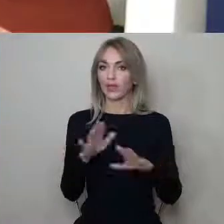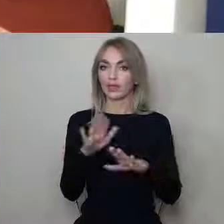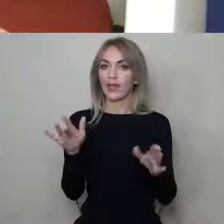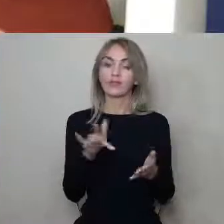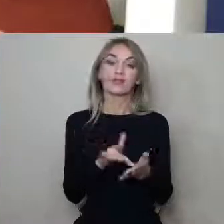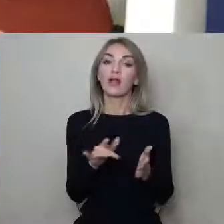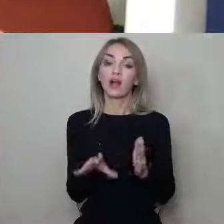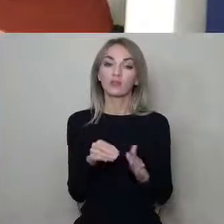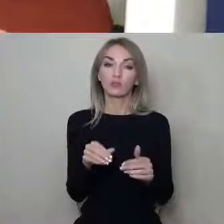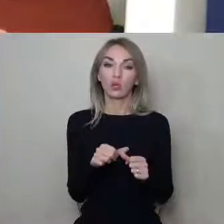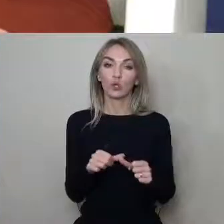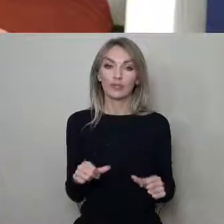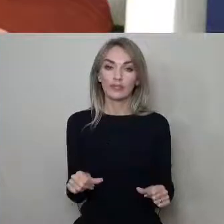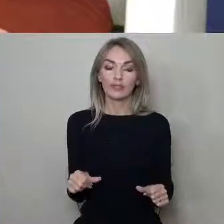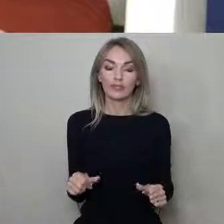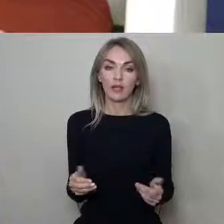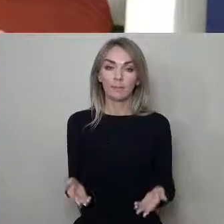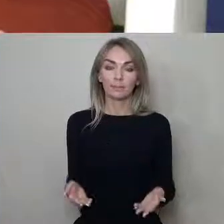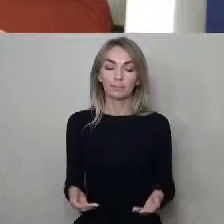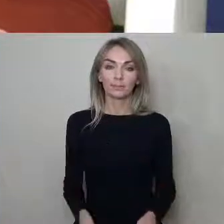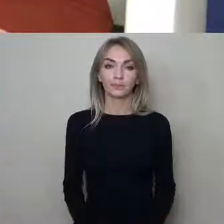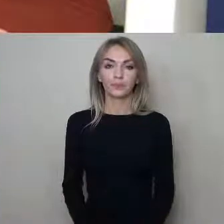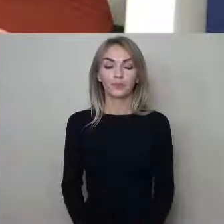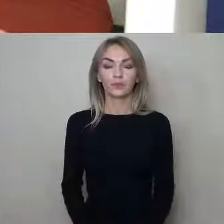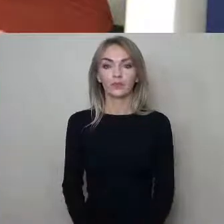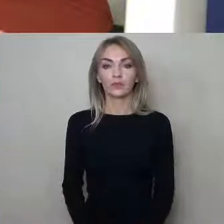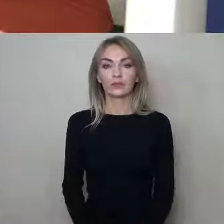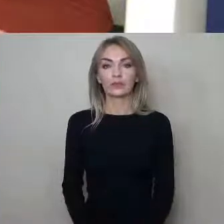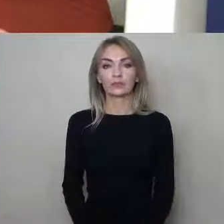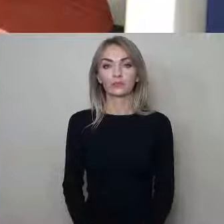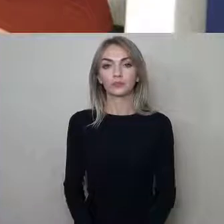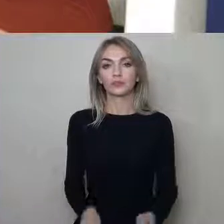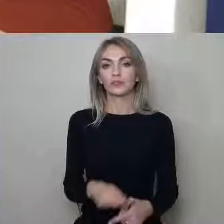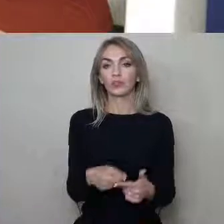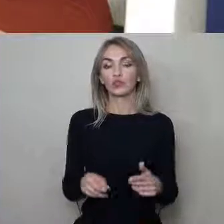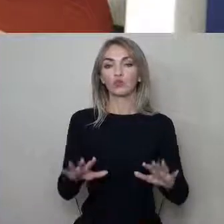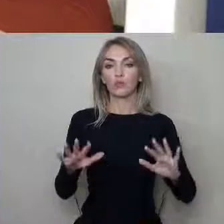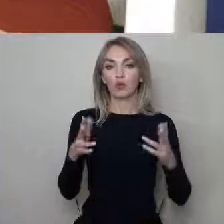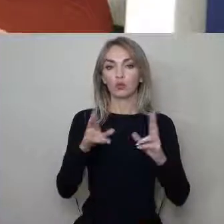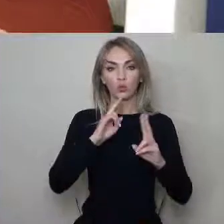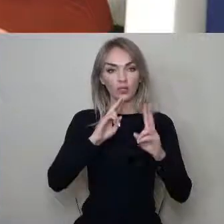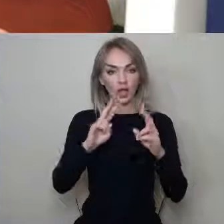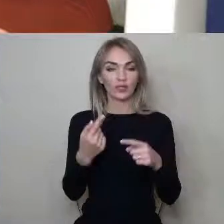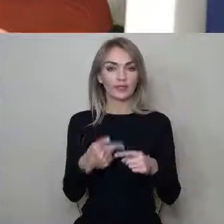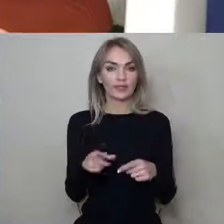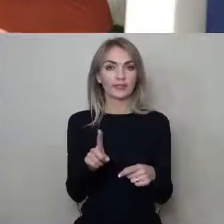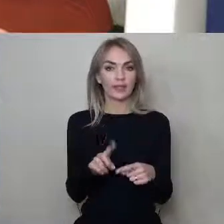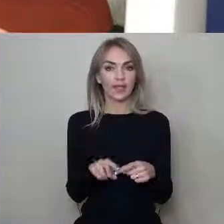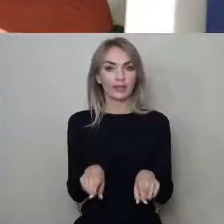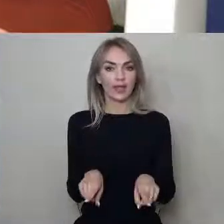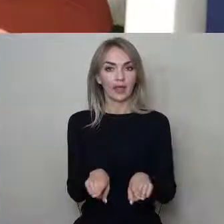You are talking about the villages now. It wasn't the CC that set them up. So,